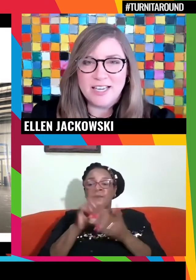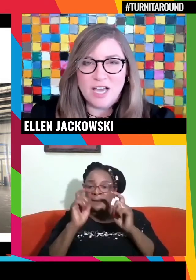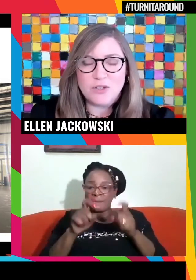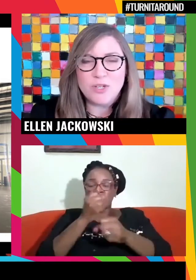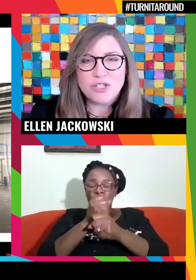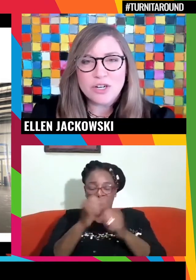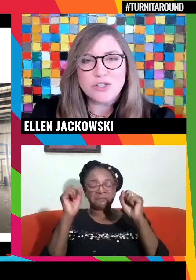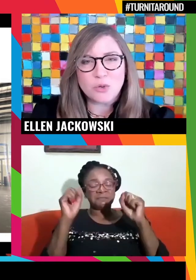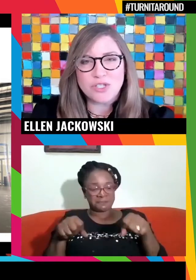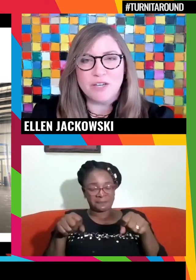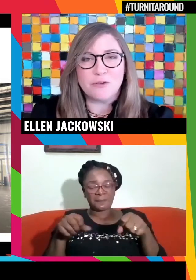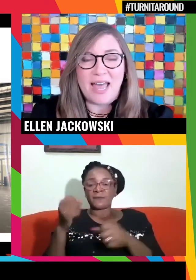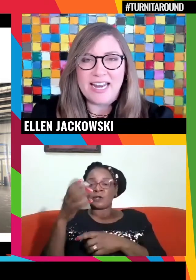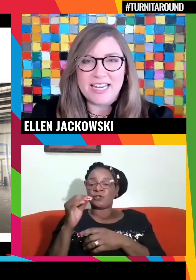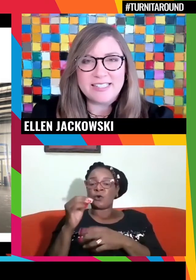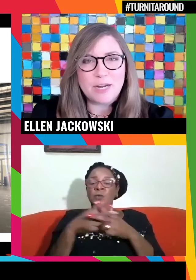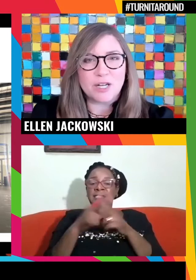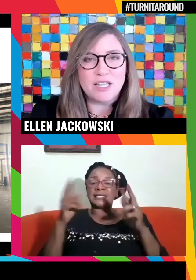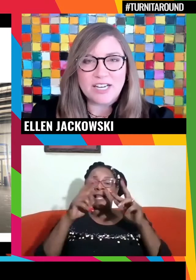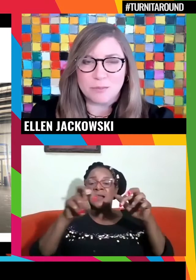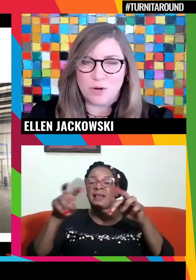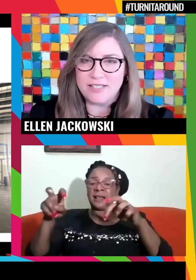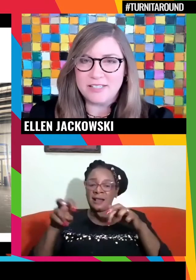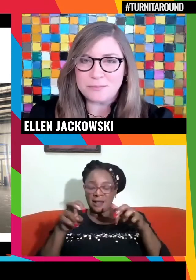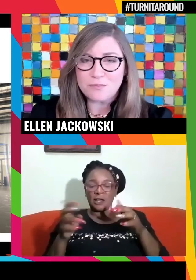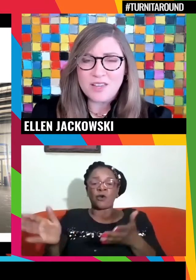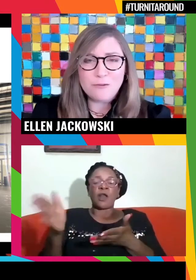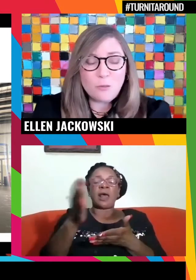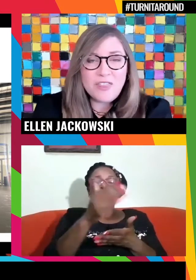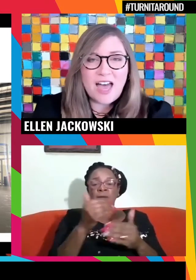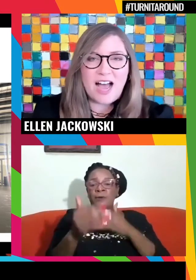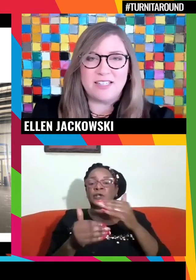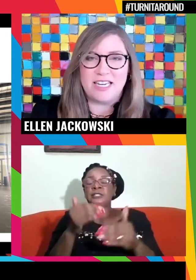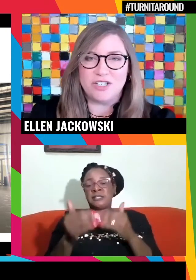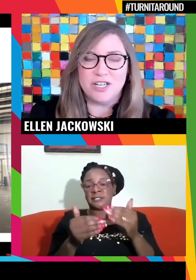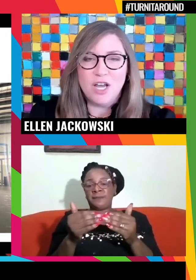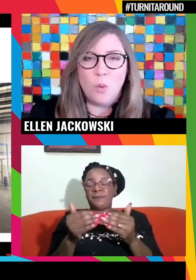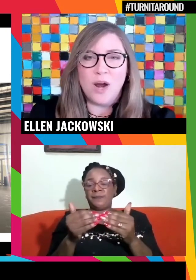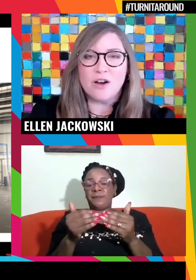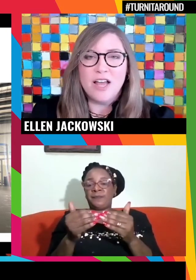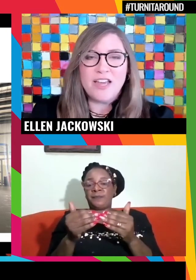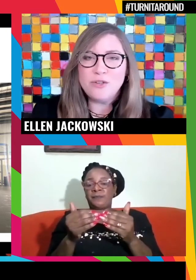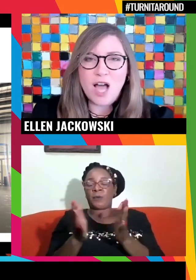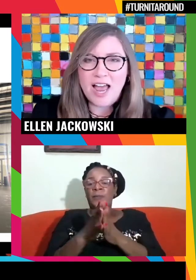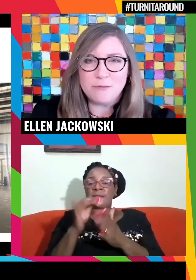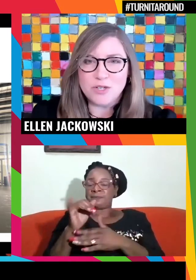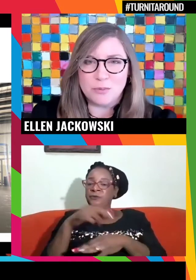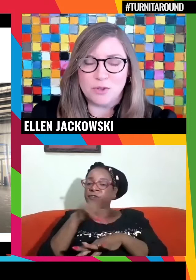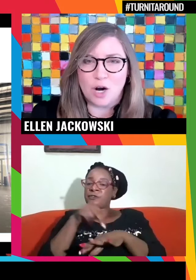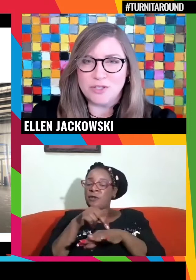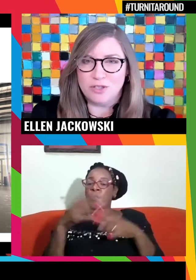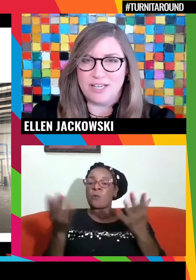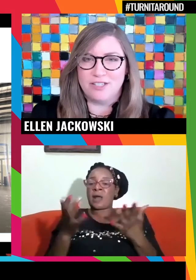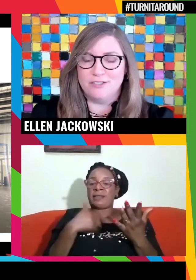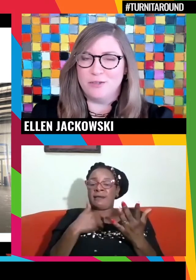yes. So we started sourcing it from Haiti, set up a collection process with that island nation where they do not have